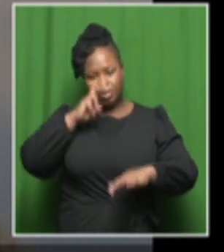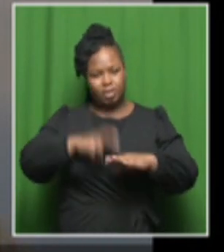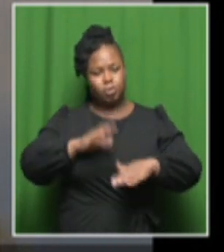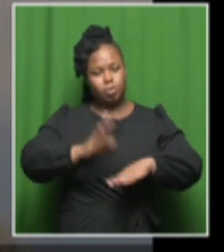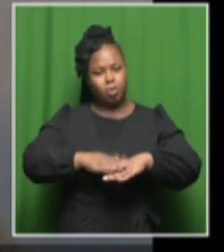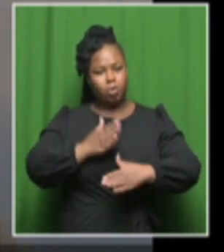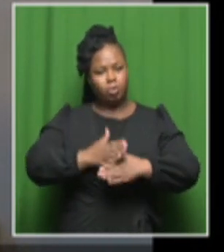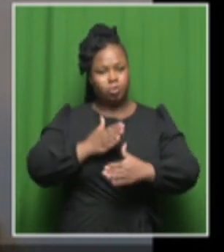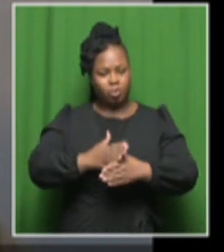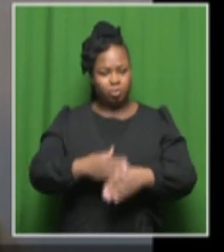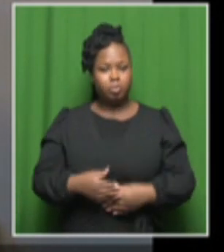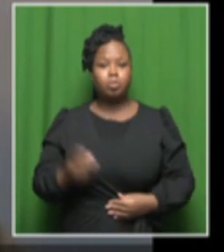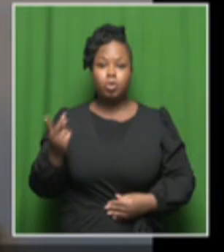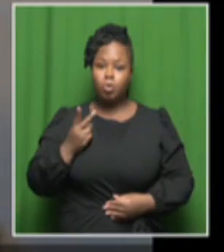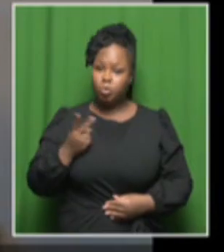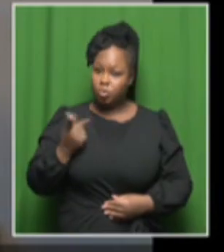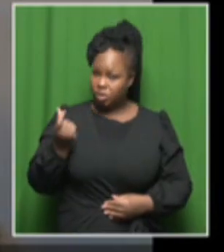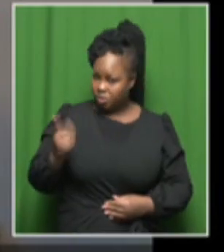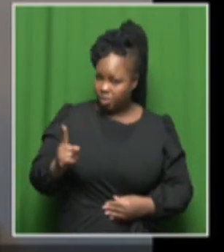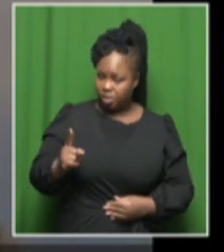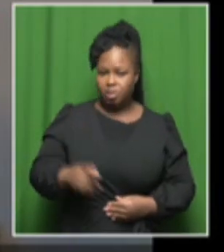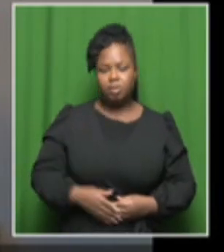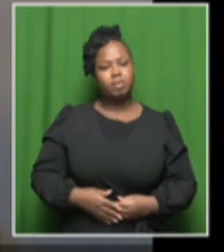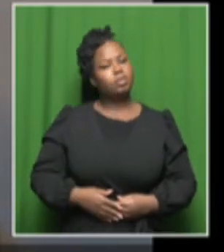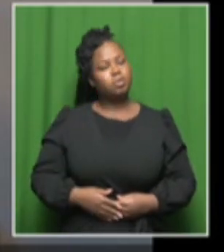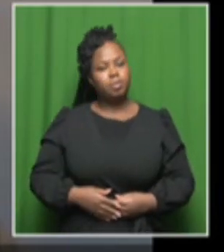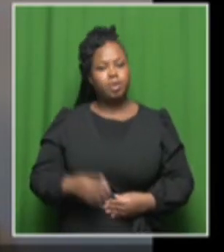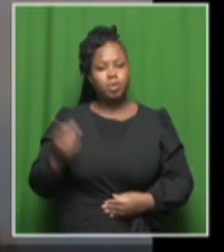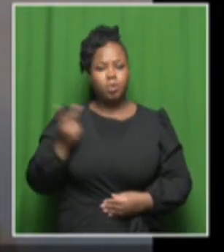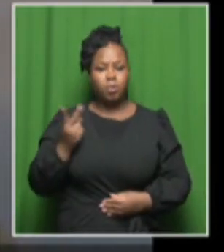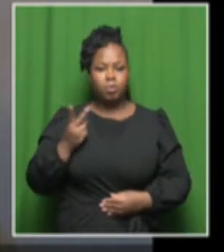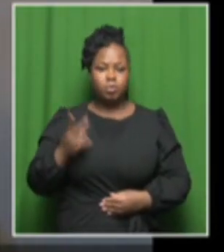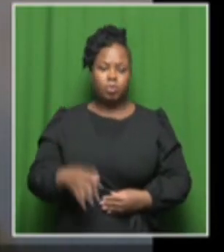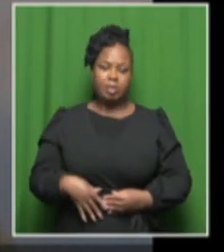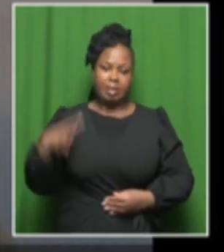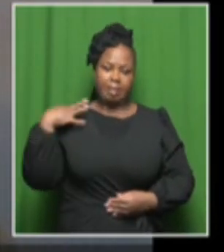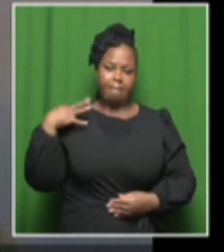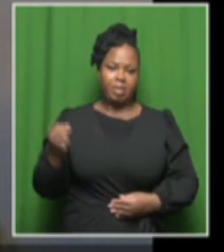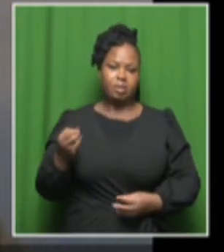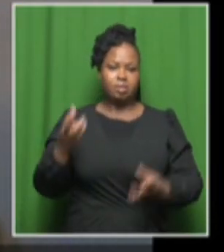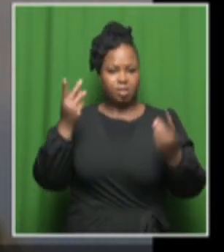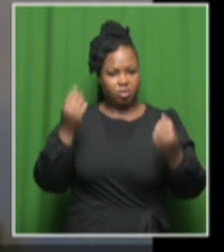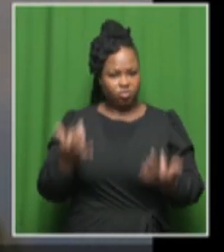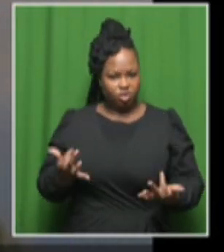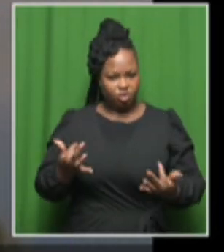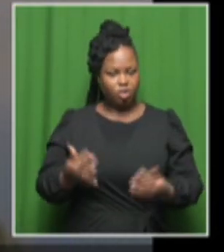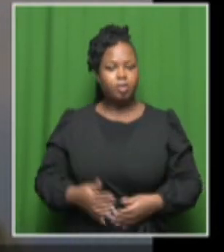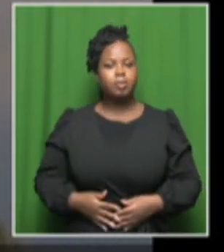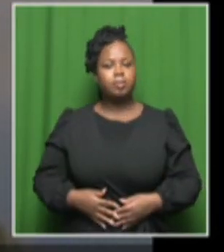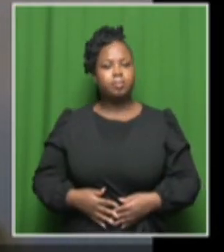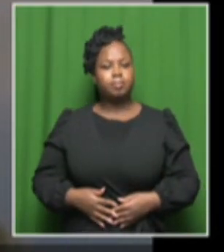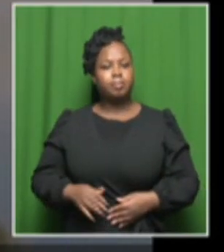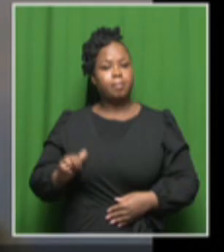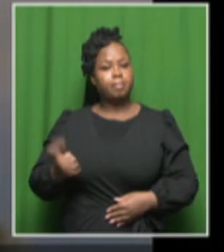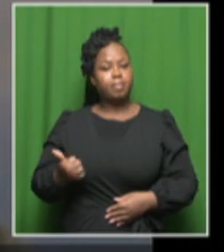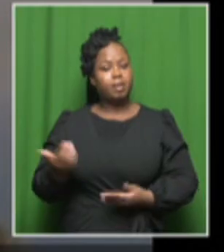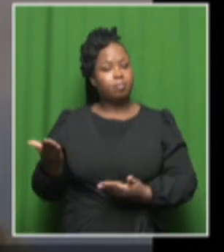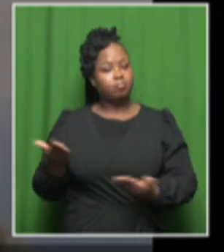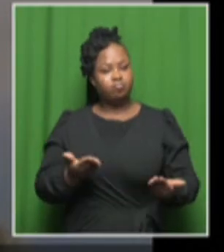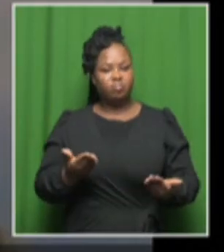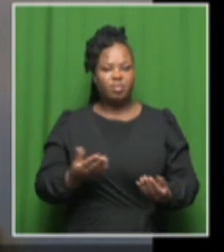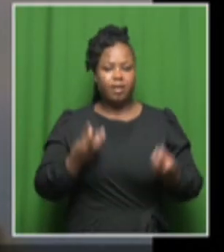he also did do was that under his tenure as the minister in the Treasury, he did then introduce